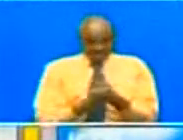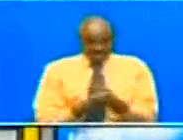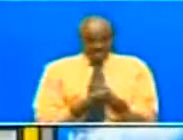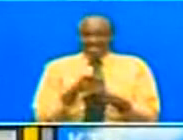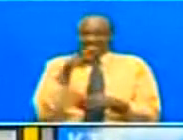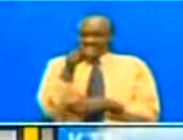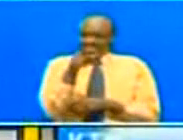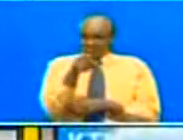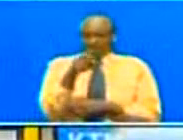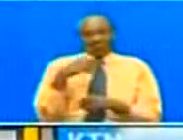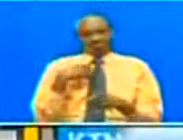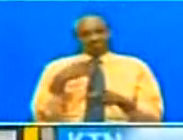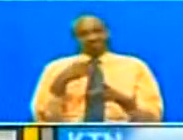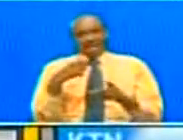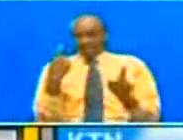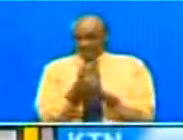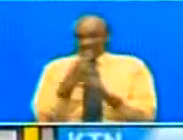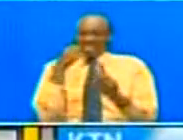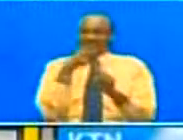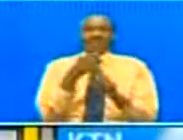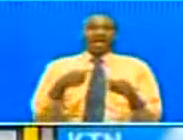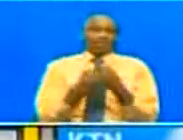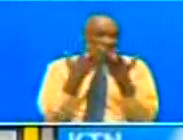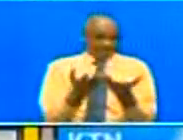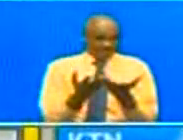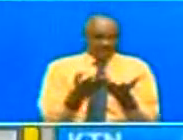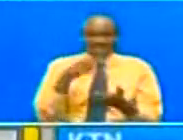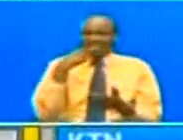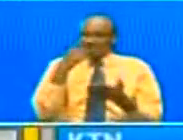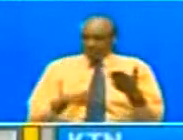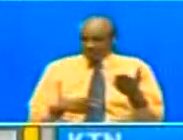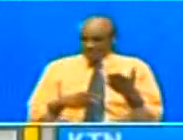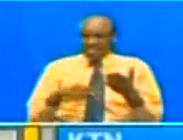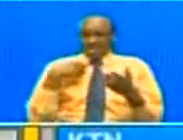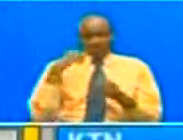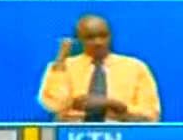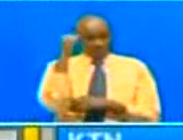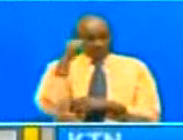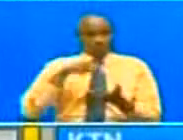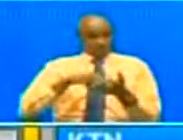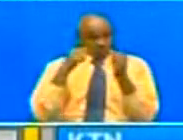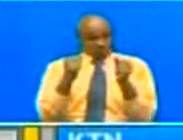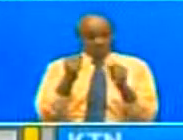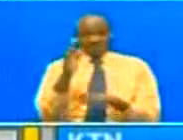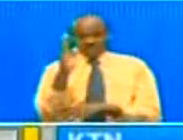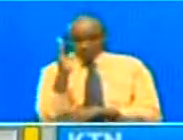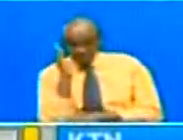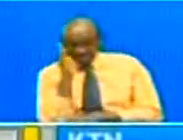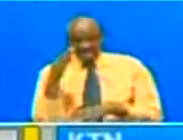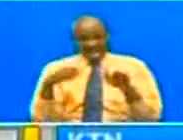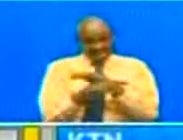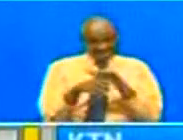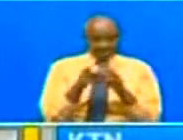little, if any, impact on investor confidence. The taxman cited studies show that political stability, security,